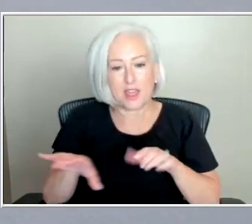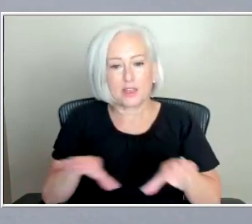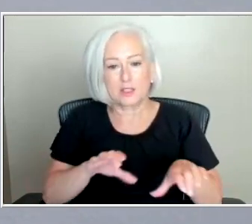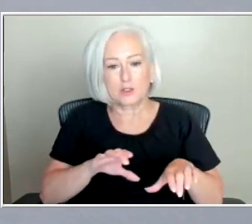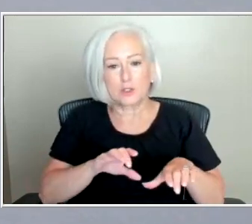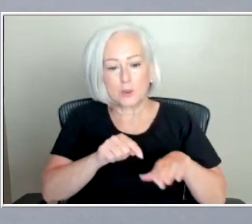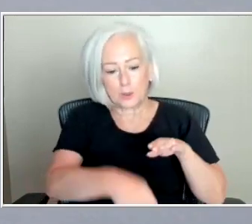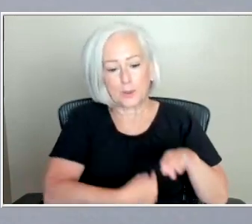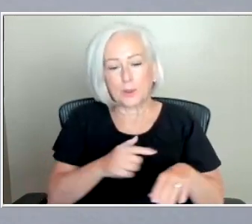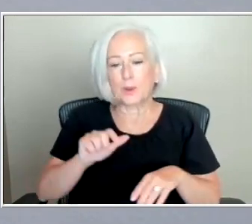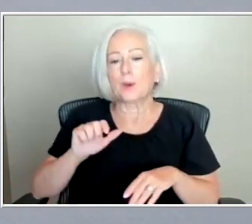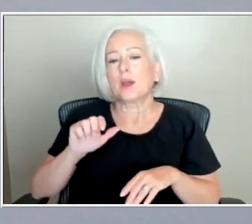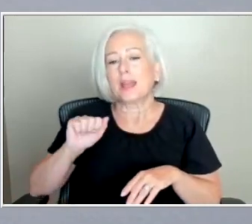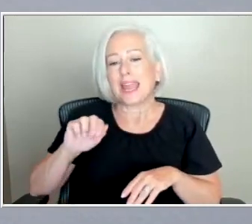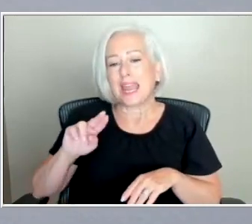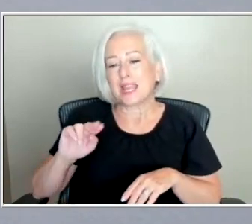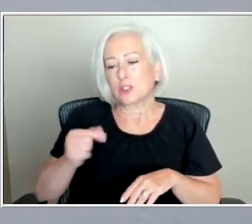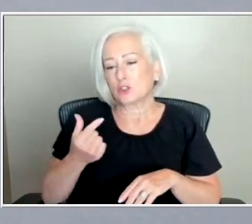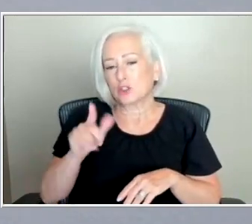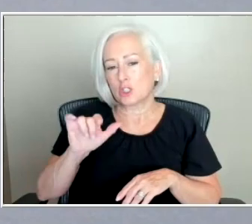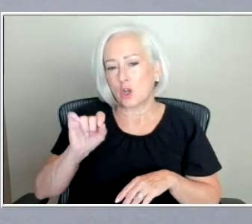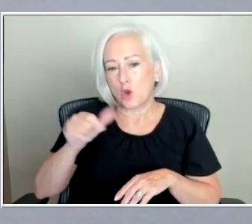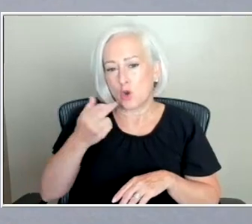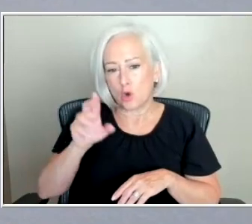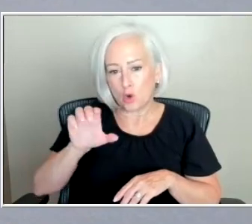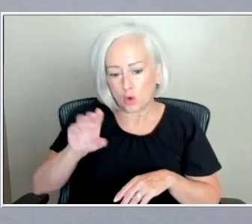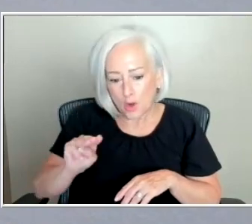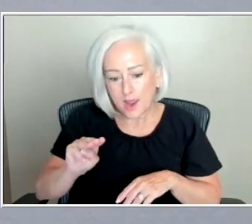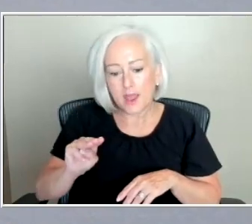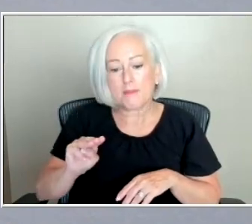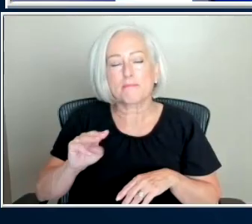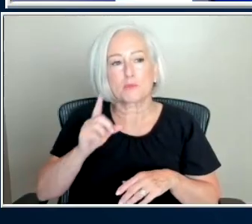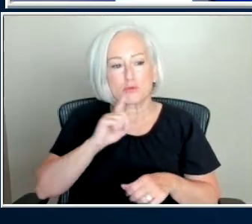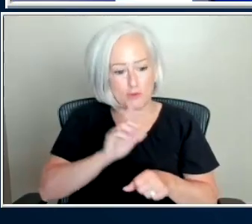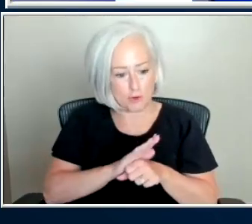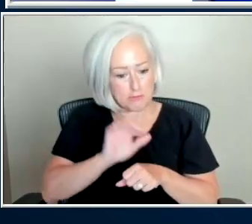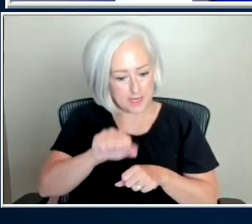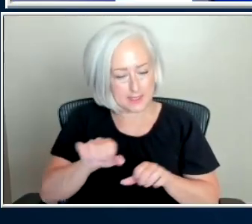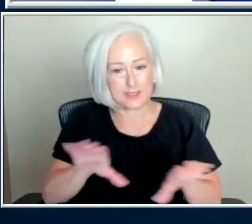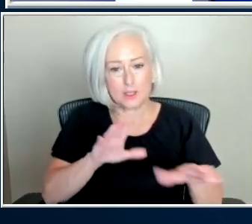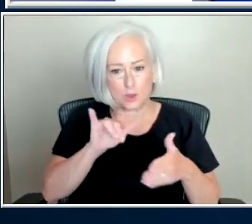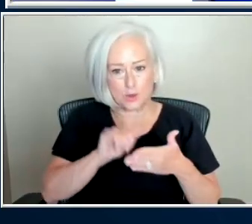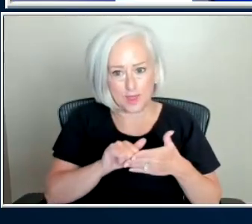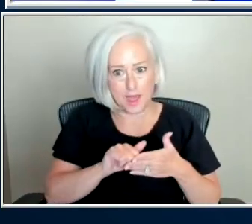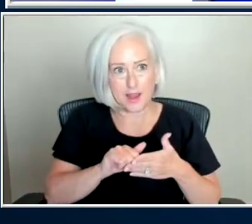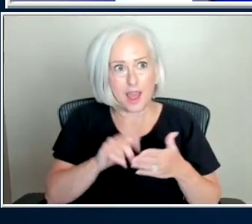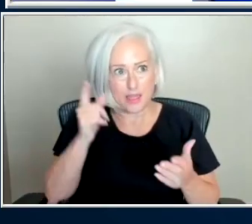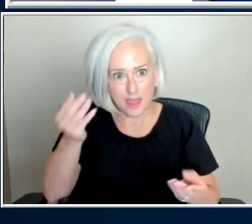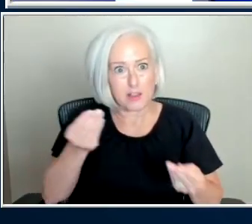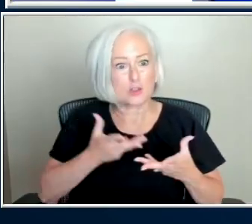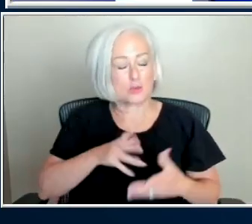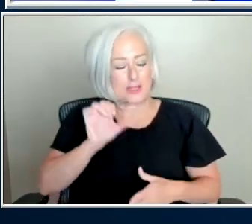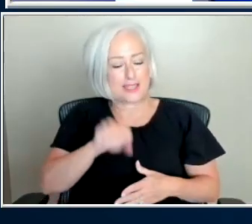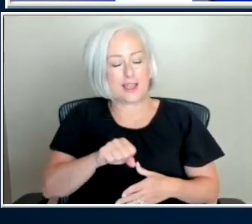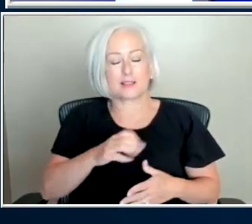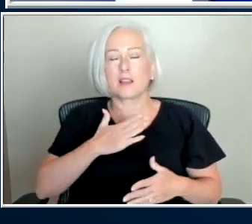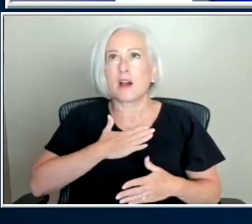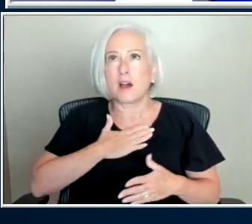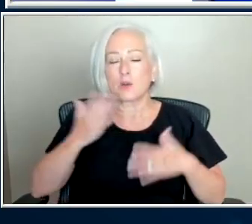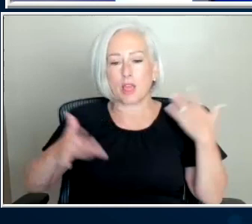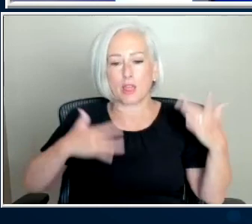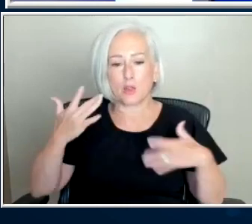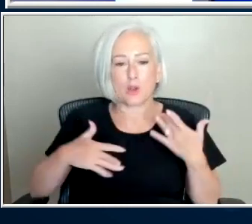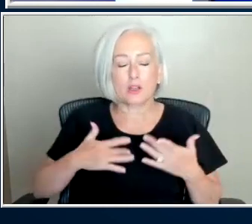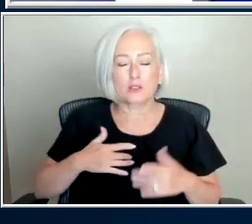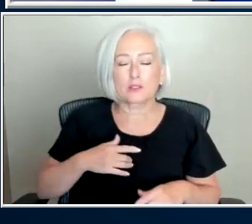once everything was said and done, I was just thrilled. I bet. What did they tell you was going to happen? What did